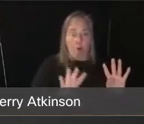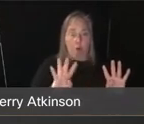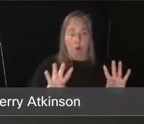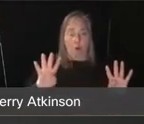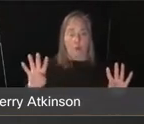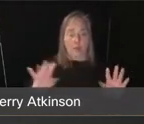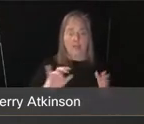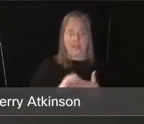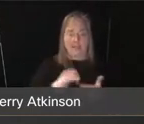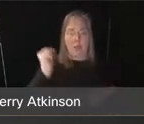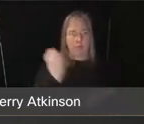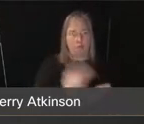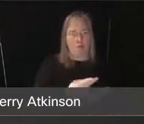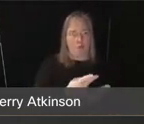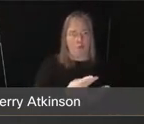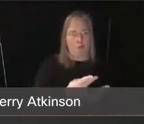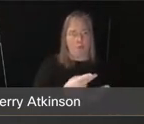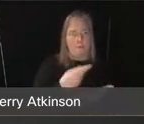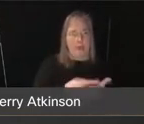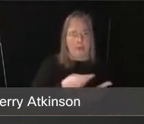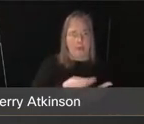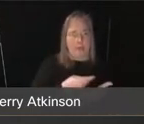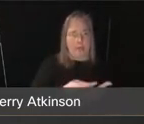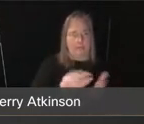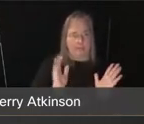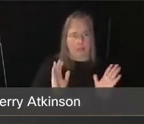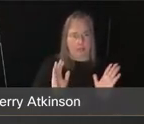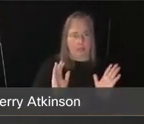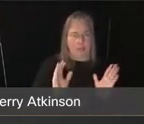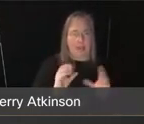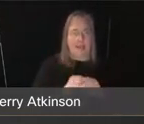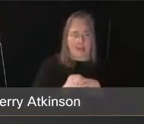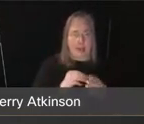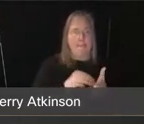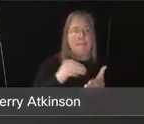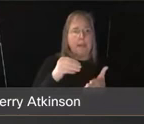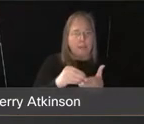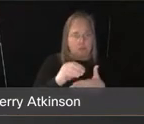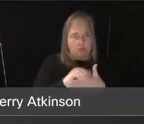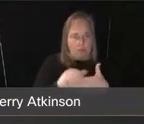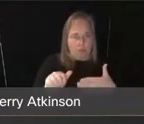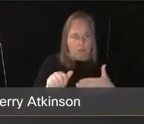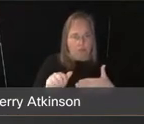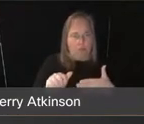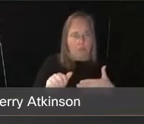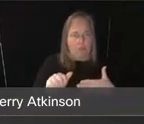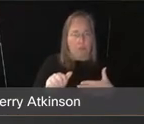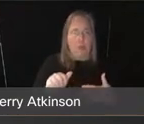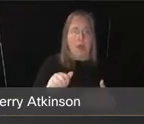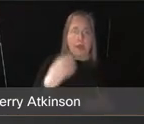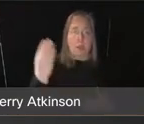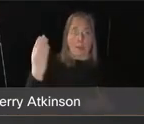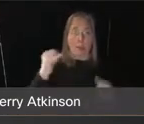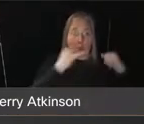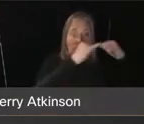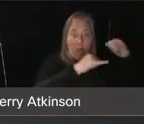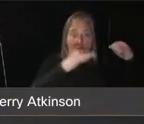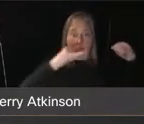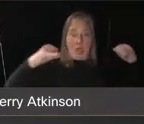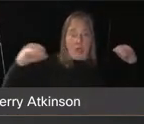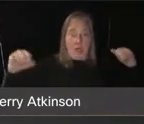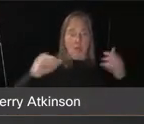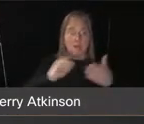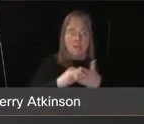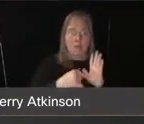approved monies in millions of dollars, and the blue line represents the pavement condition